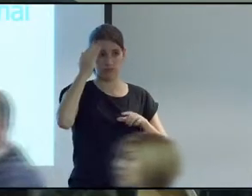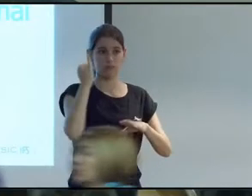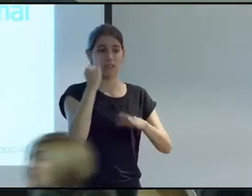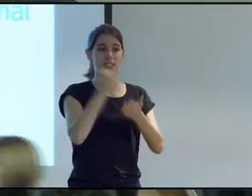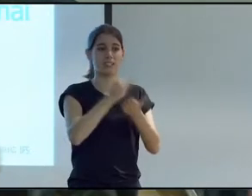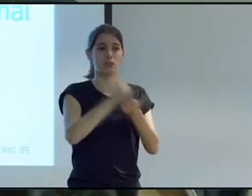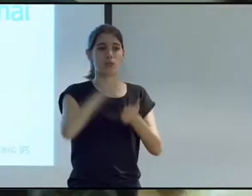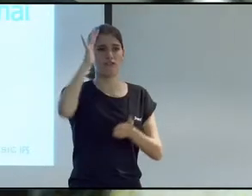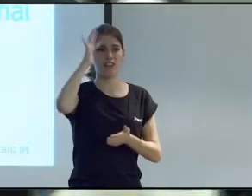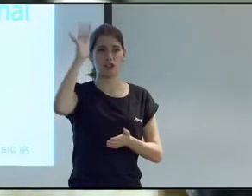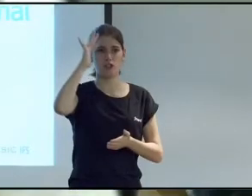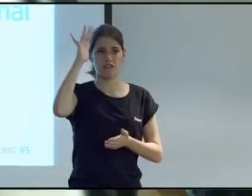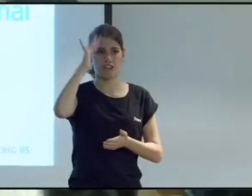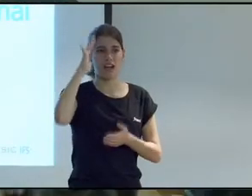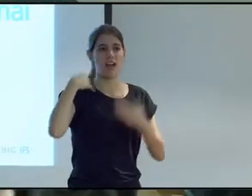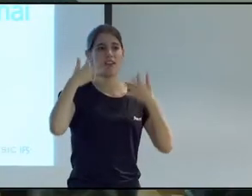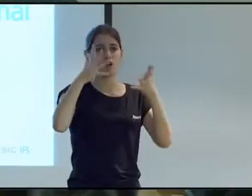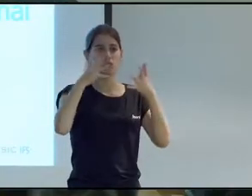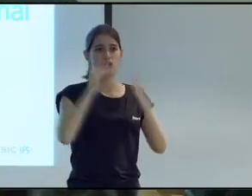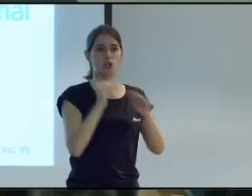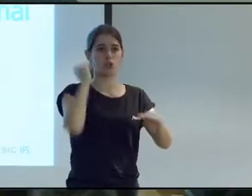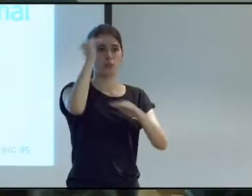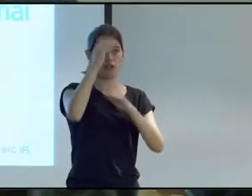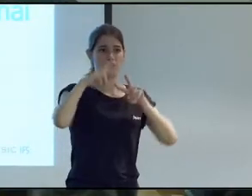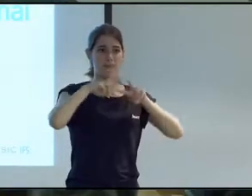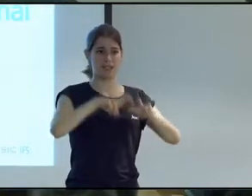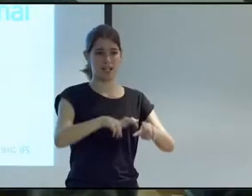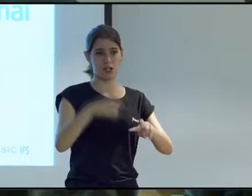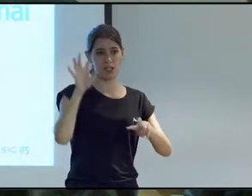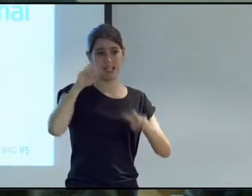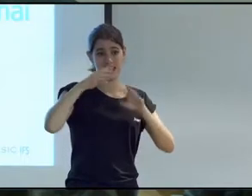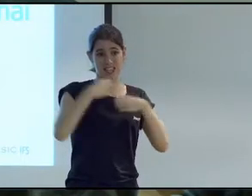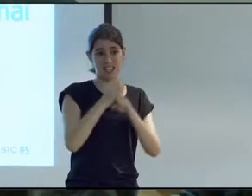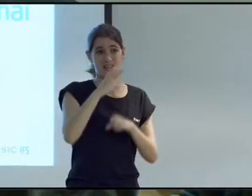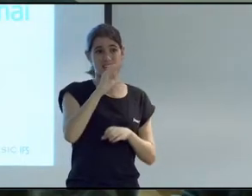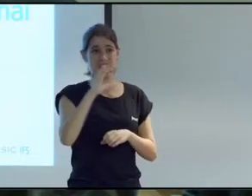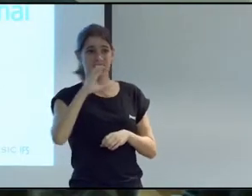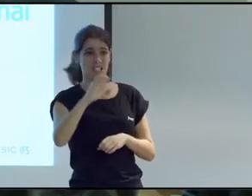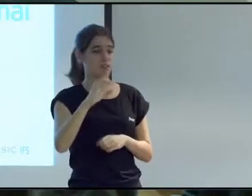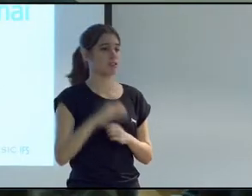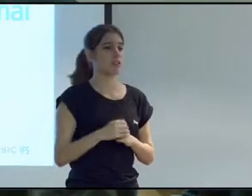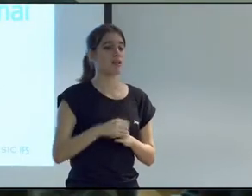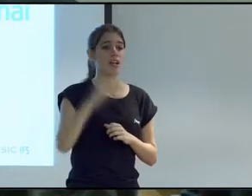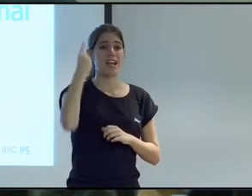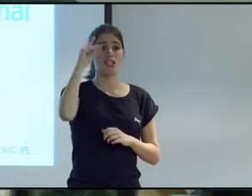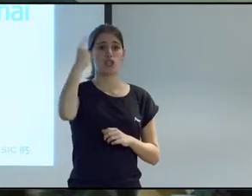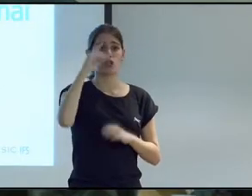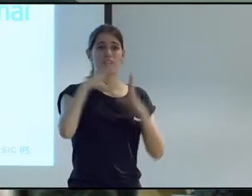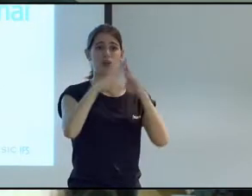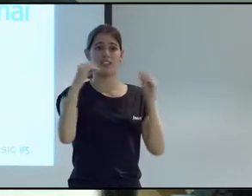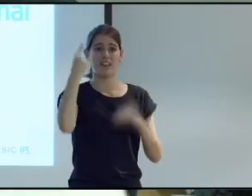degree from the Institute of Philosophy from the Higher Council for